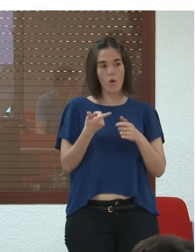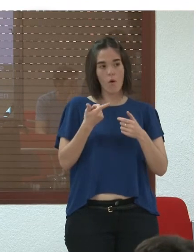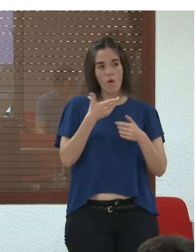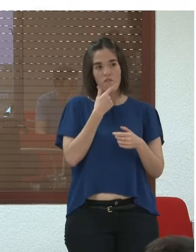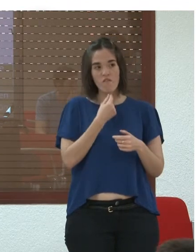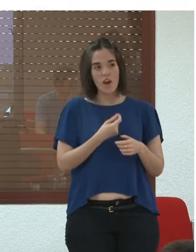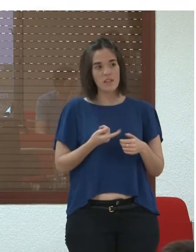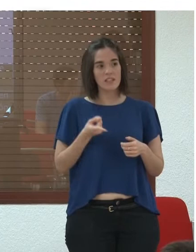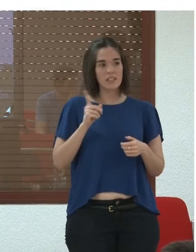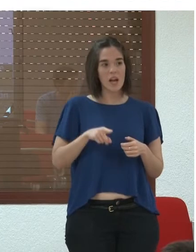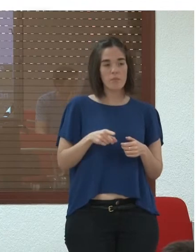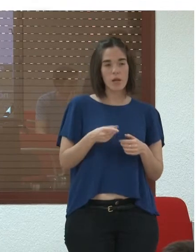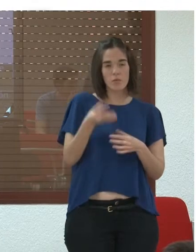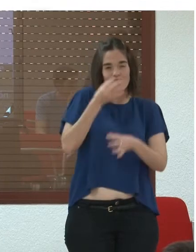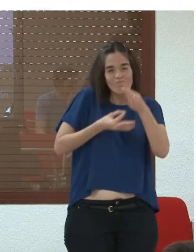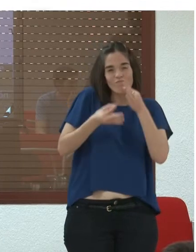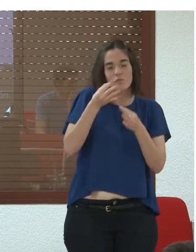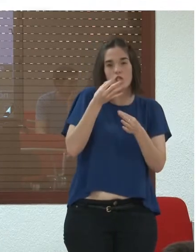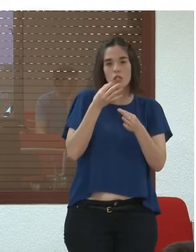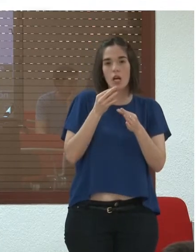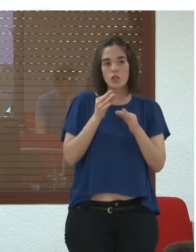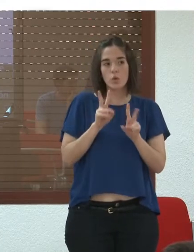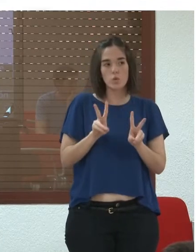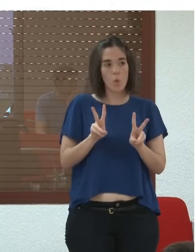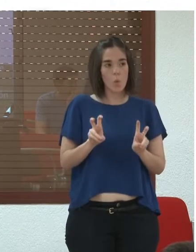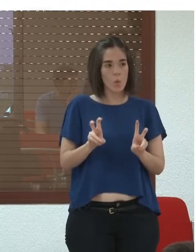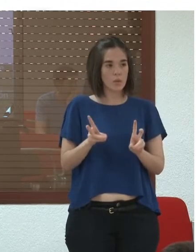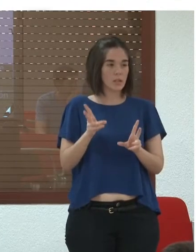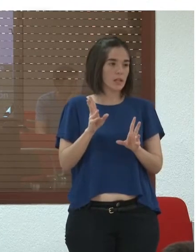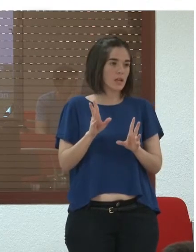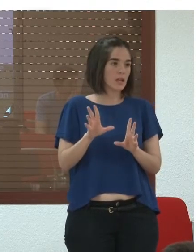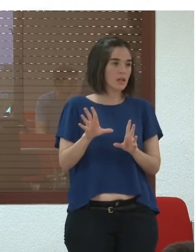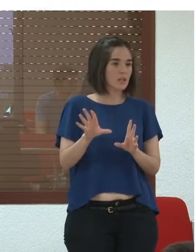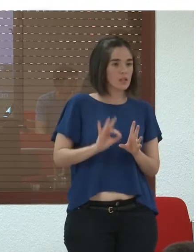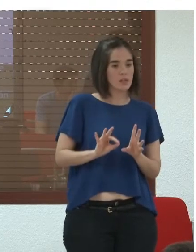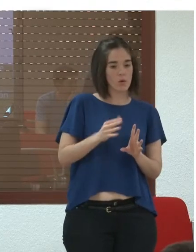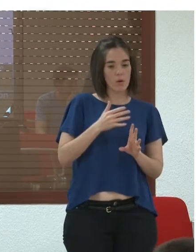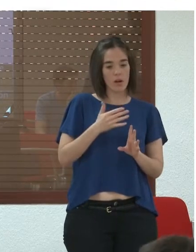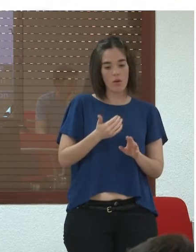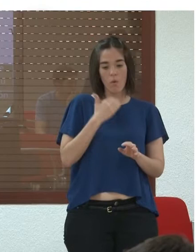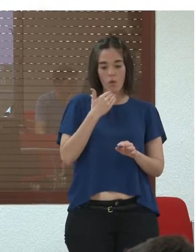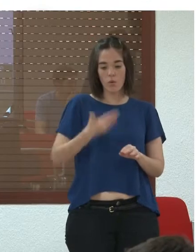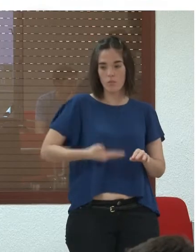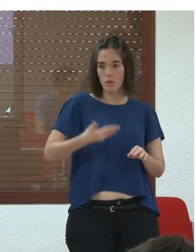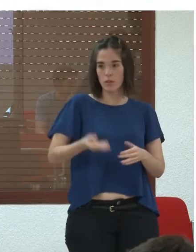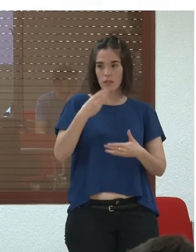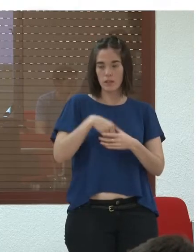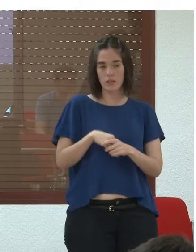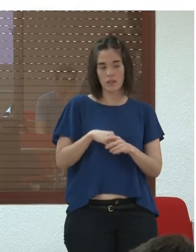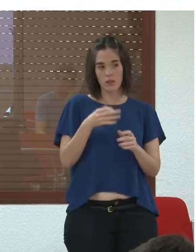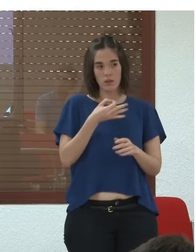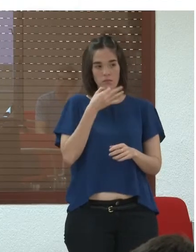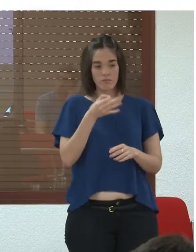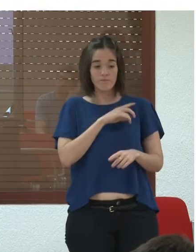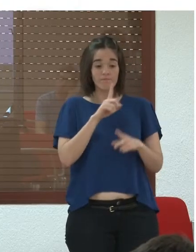if you can extract data, useful data from the information provided by the encephalography that are relevant to all